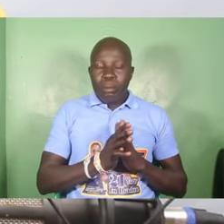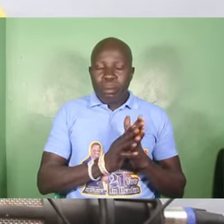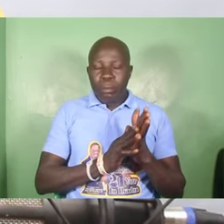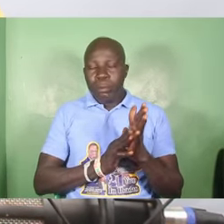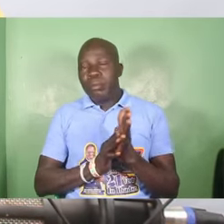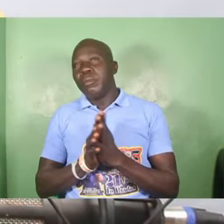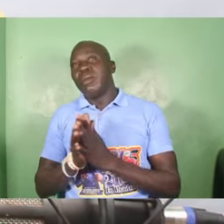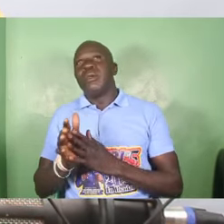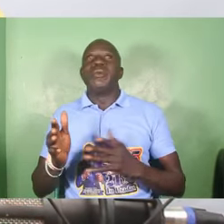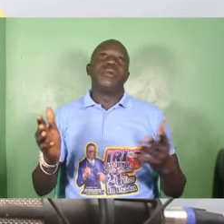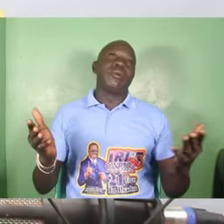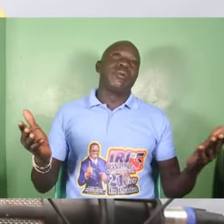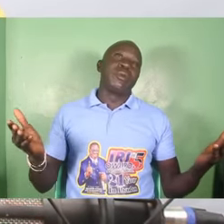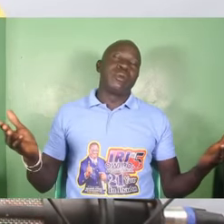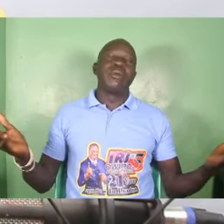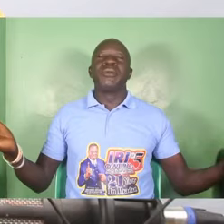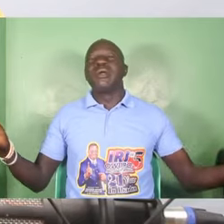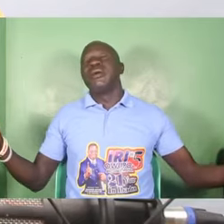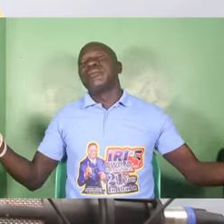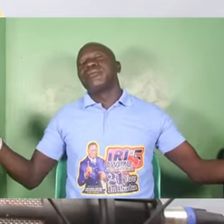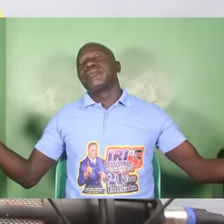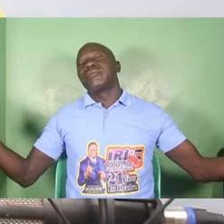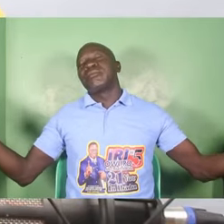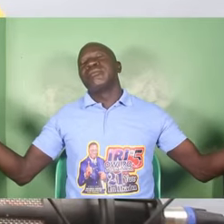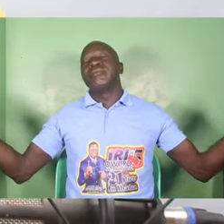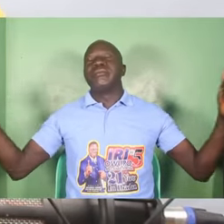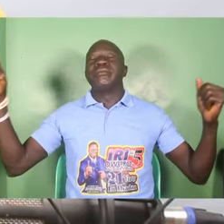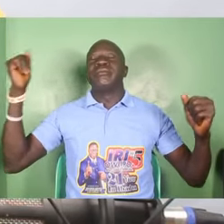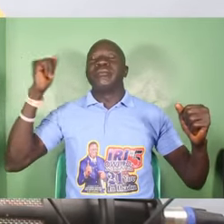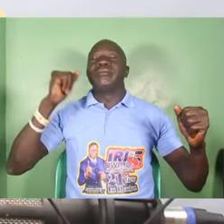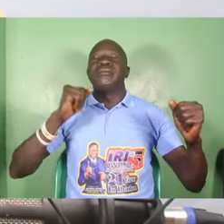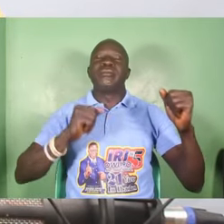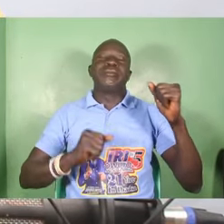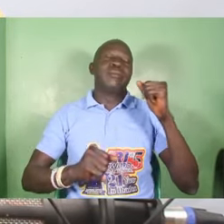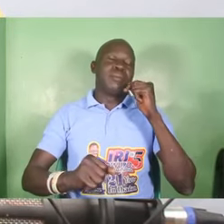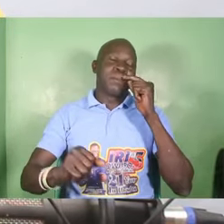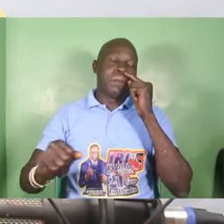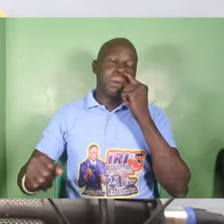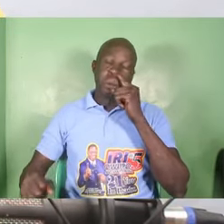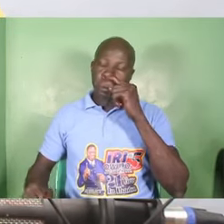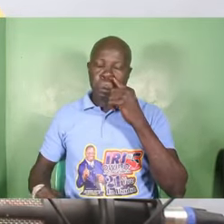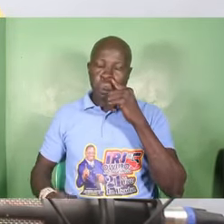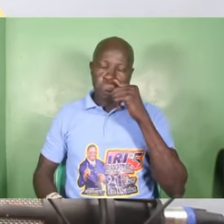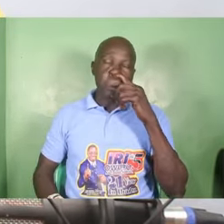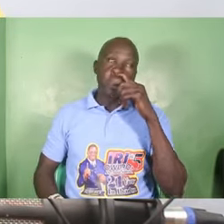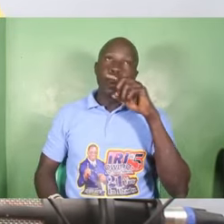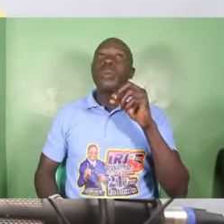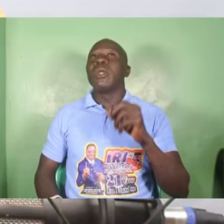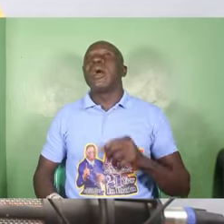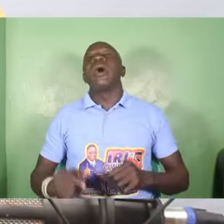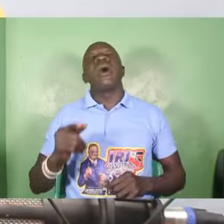Fiti isi pe ayoro ina Foda gukan gogun wa ode